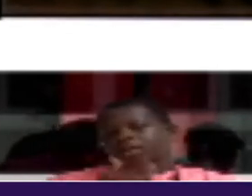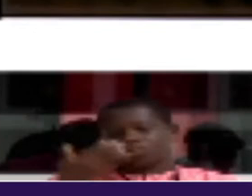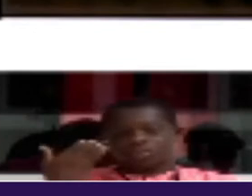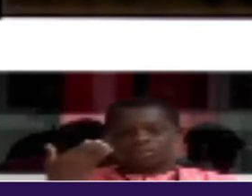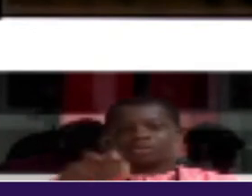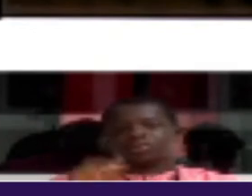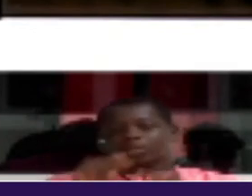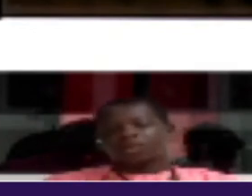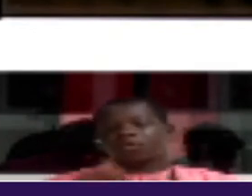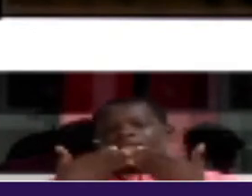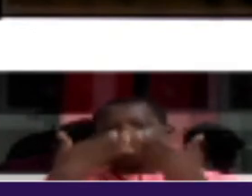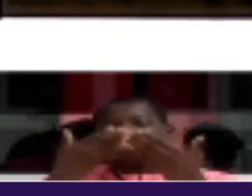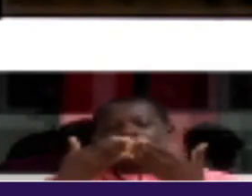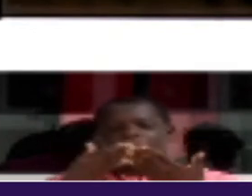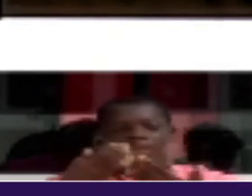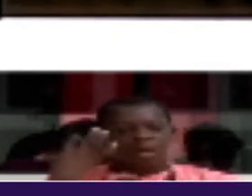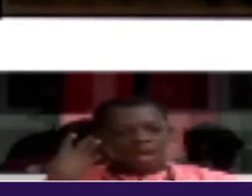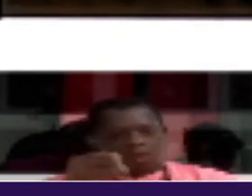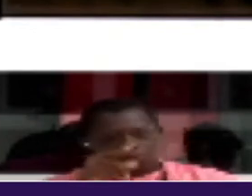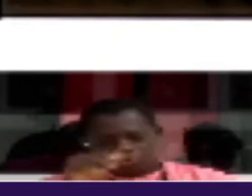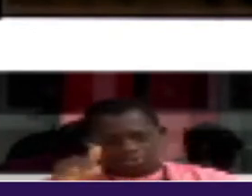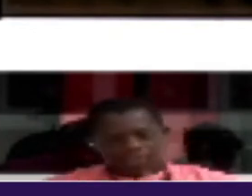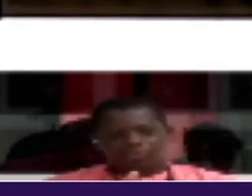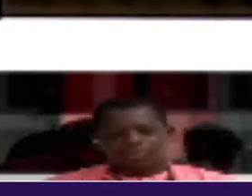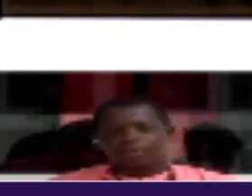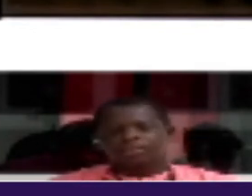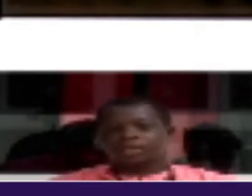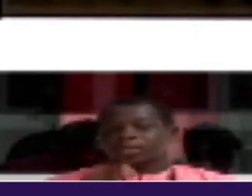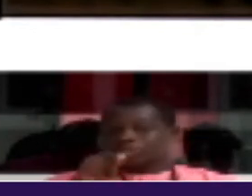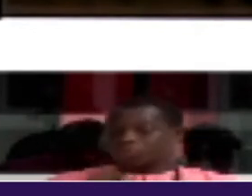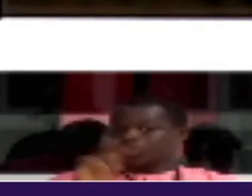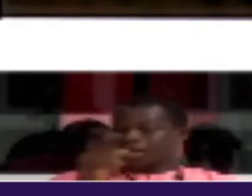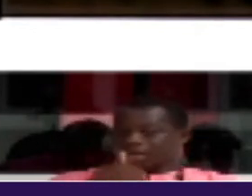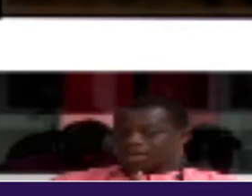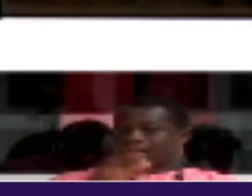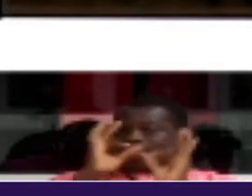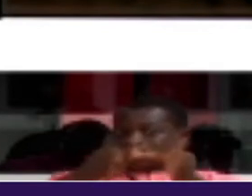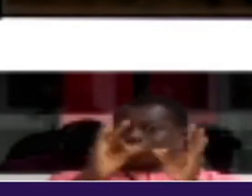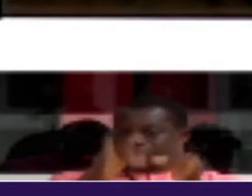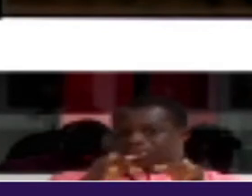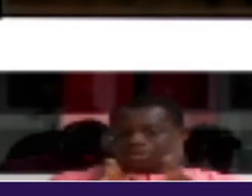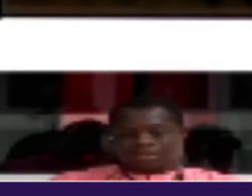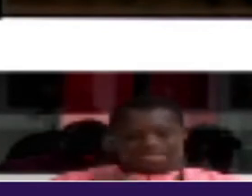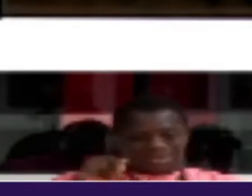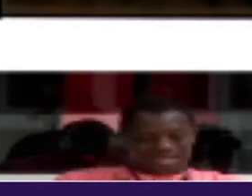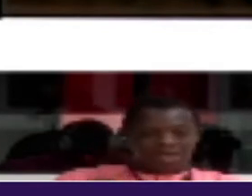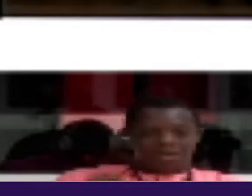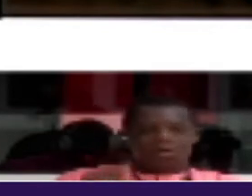us how you became a member of the patrol team? Yes, this is what I'm explaining. Here is where it